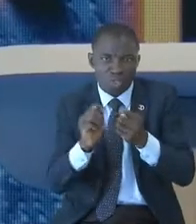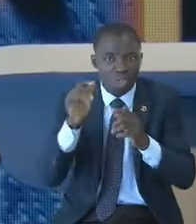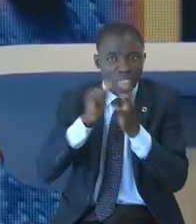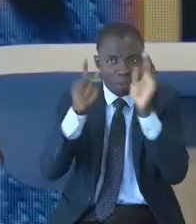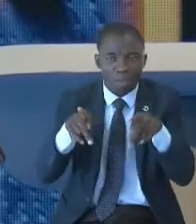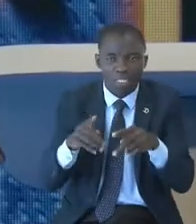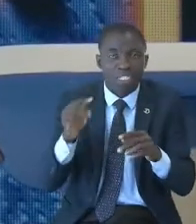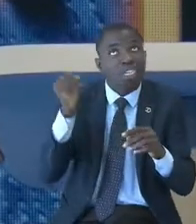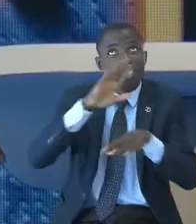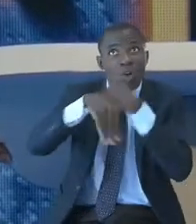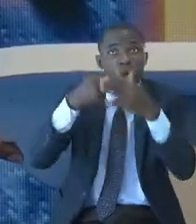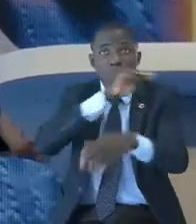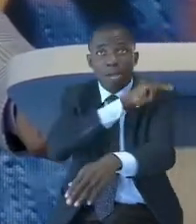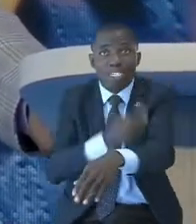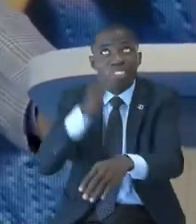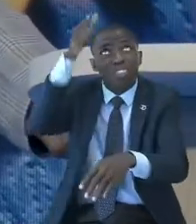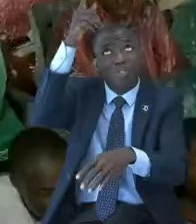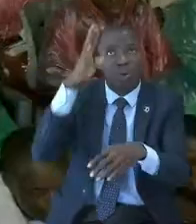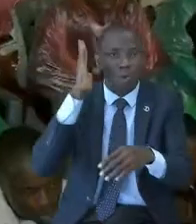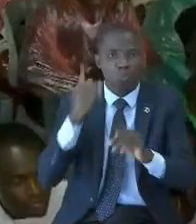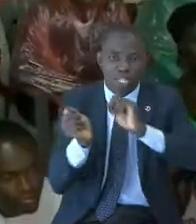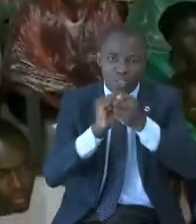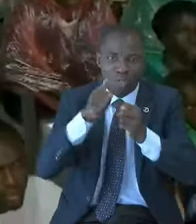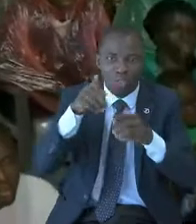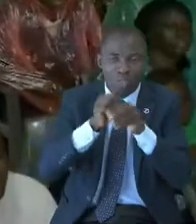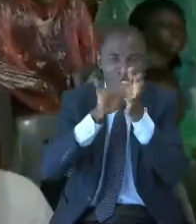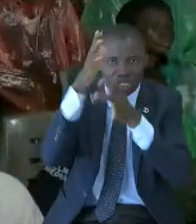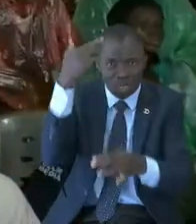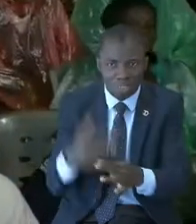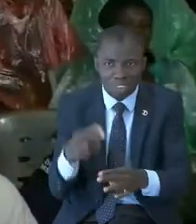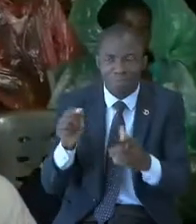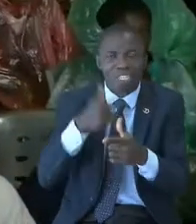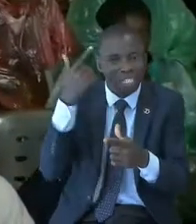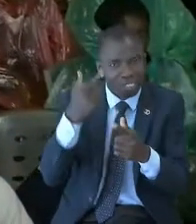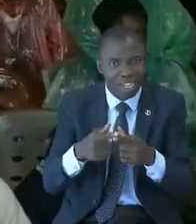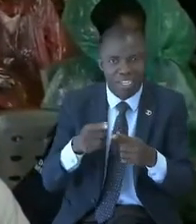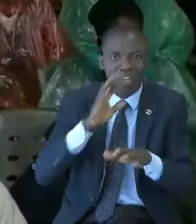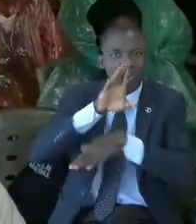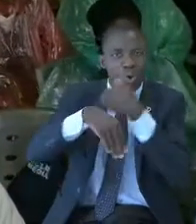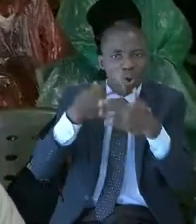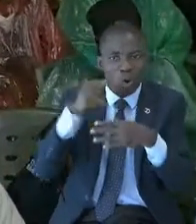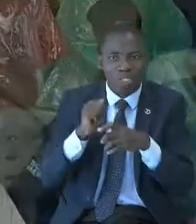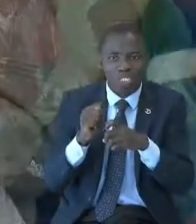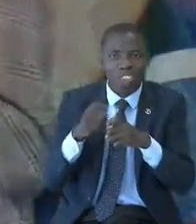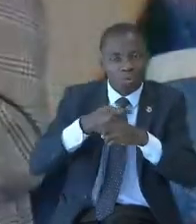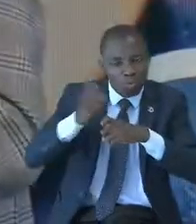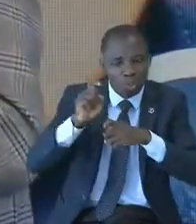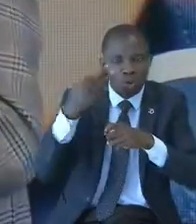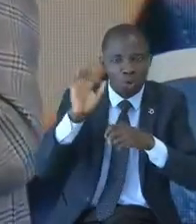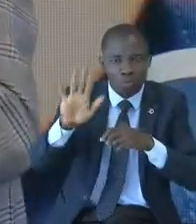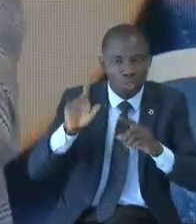The almighty hand of God will turn you. And then all the wounds of your